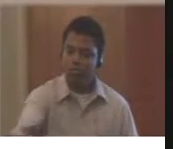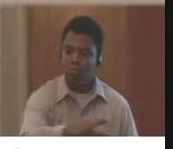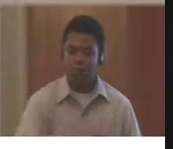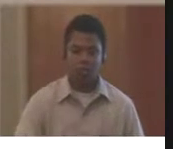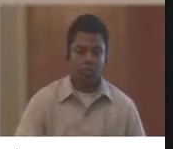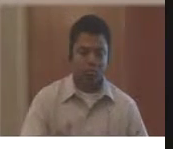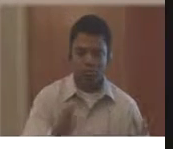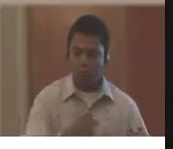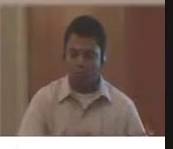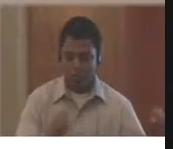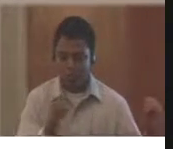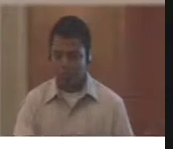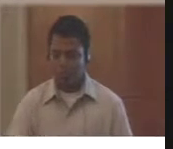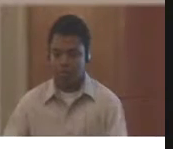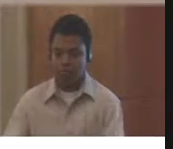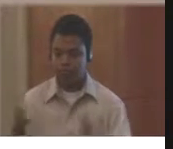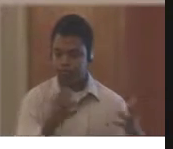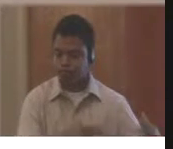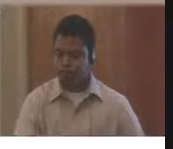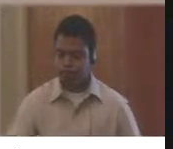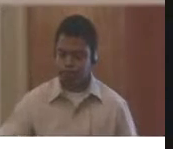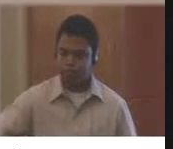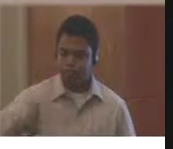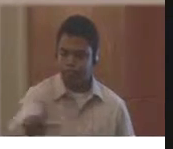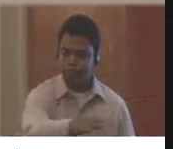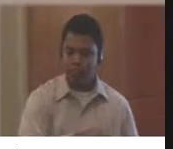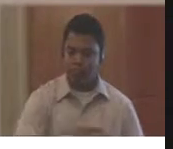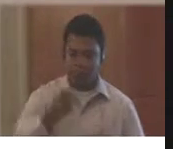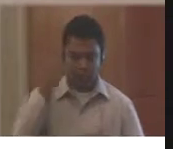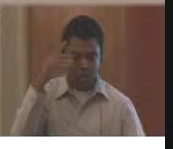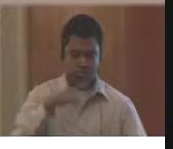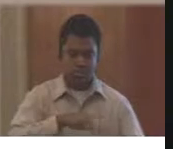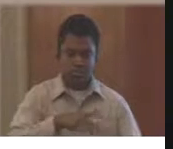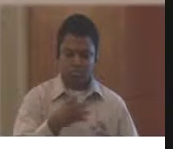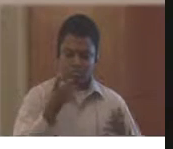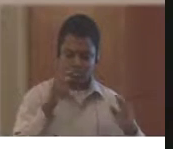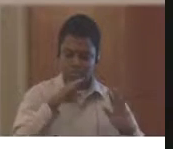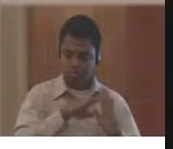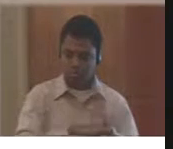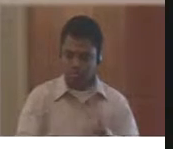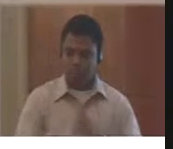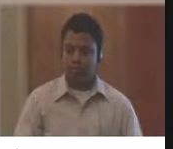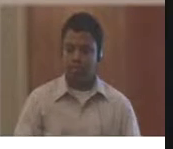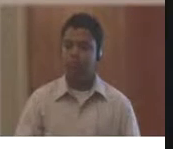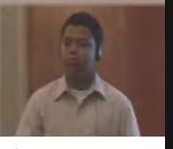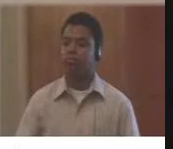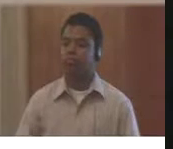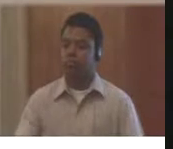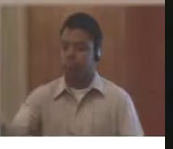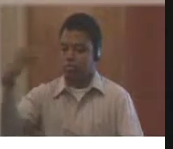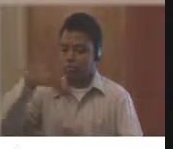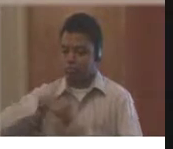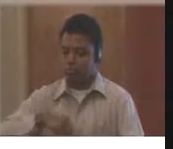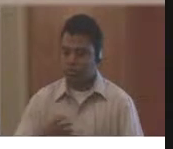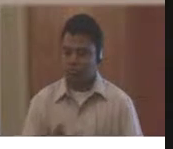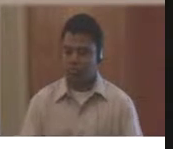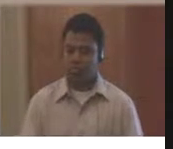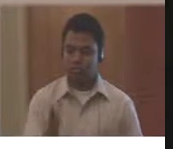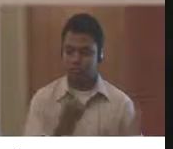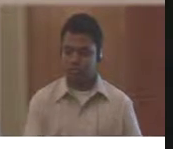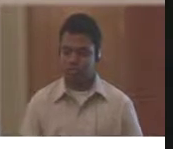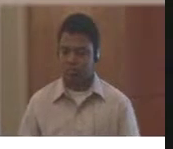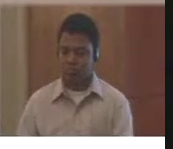risk reduction, incorporating a corrective and prospective vision to risk within the planning policies and